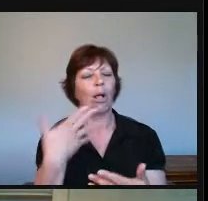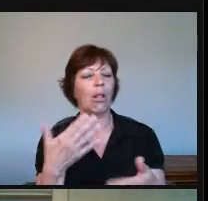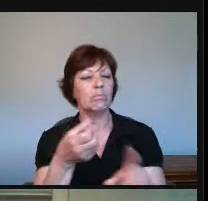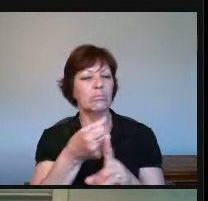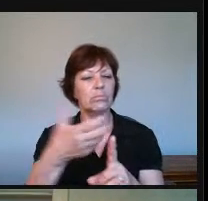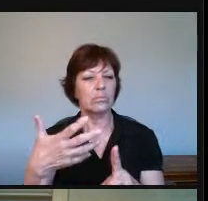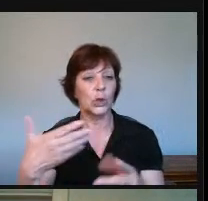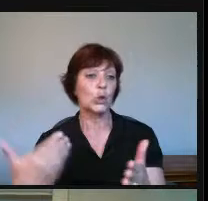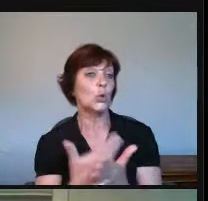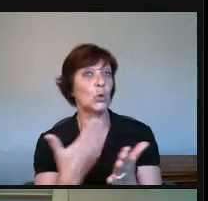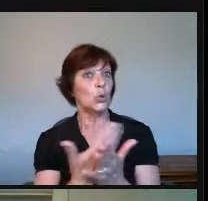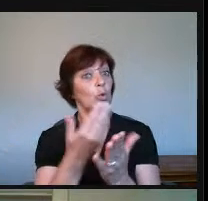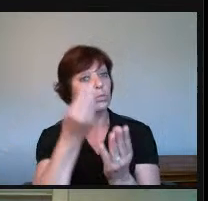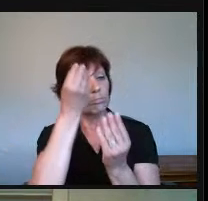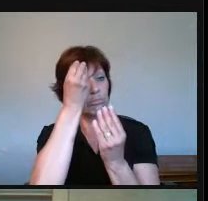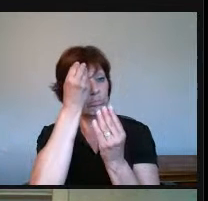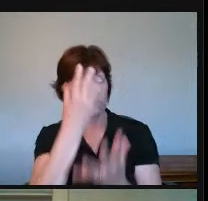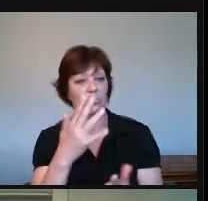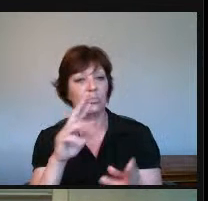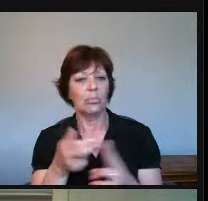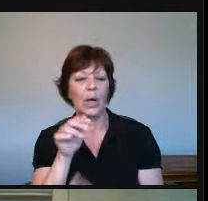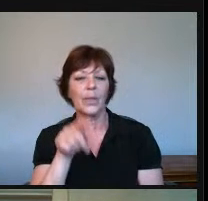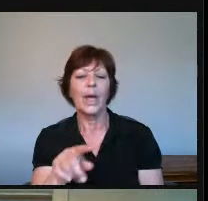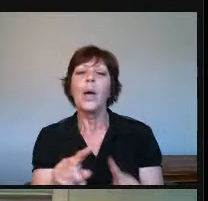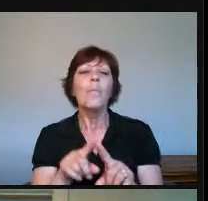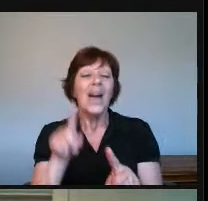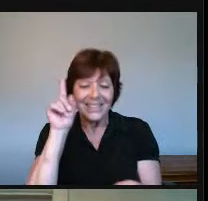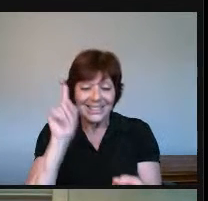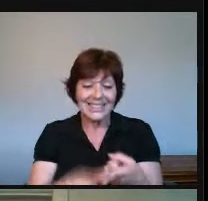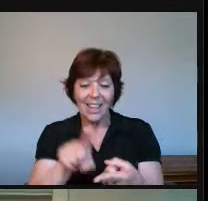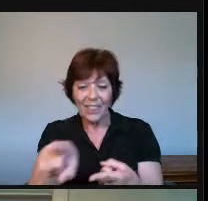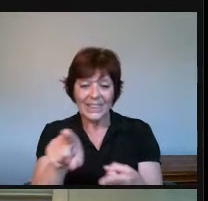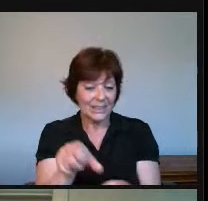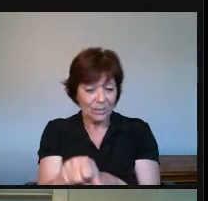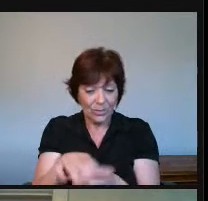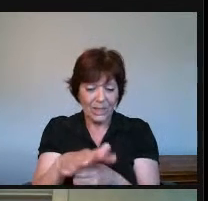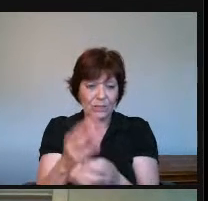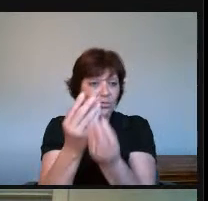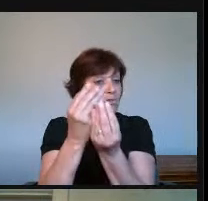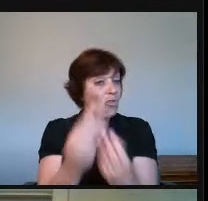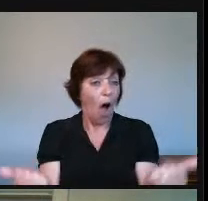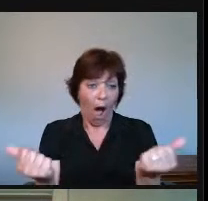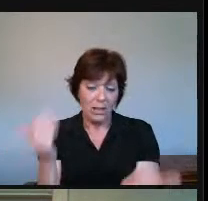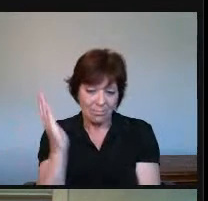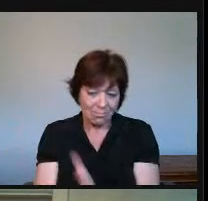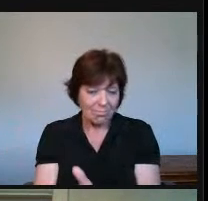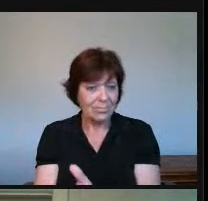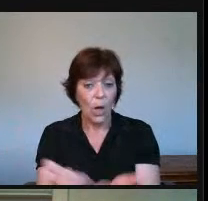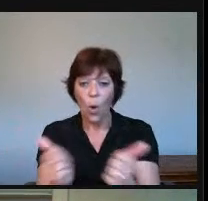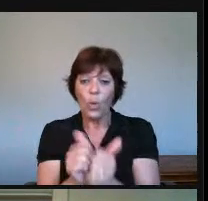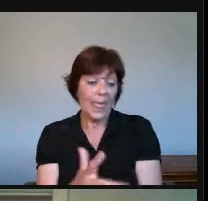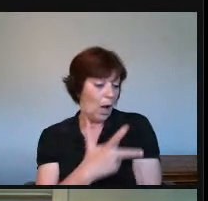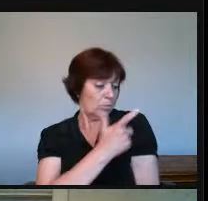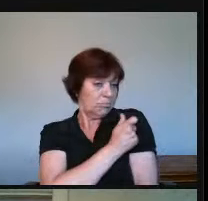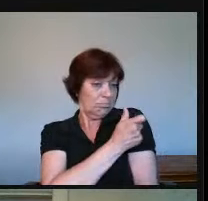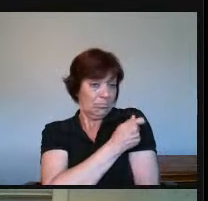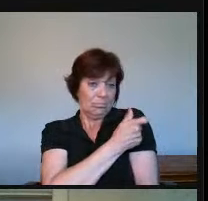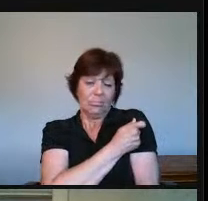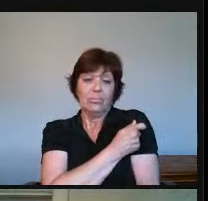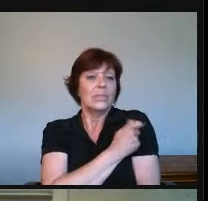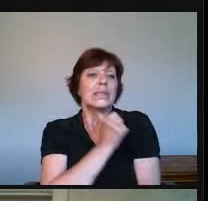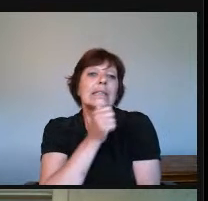about the new updates until this virus is gone. And without widespread vaccine use, it's not going to go